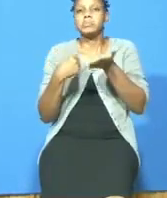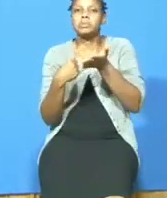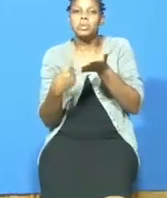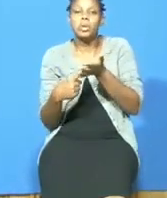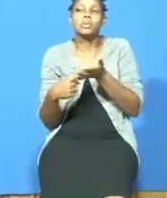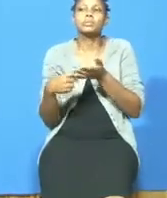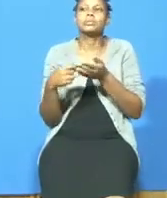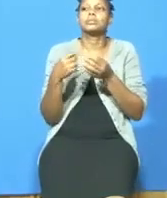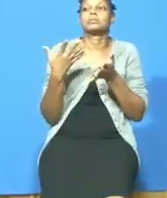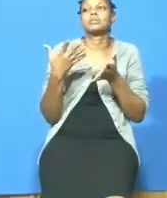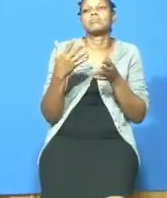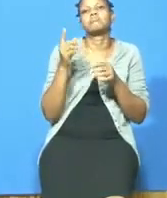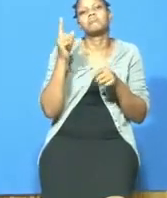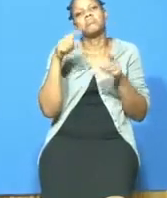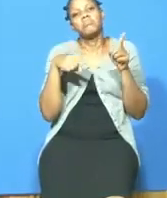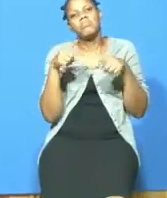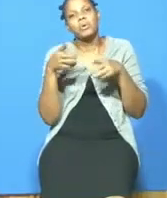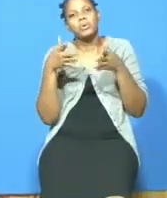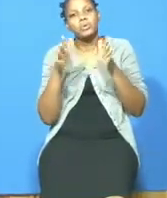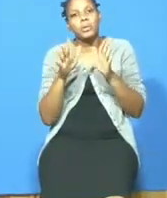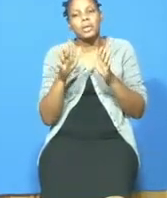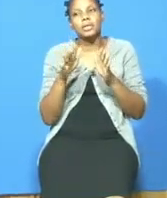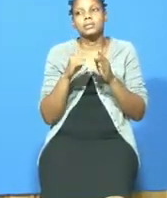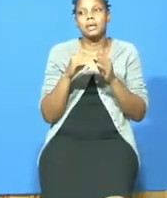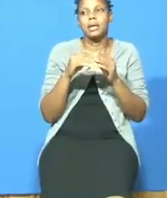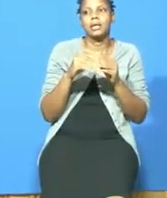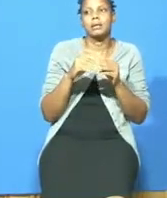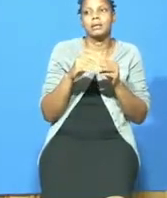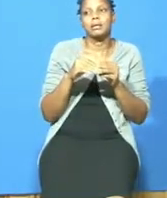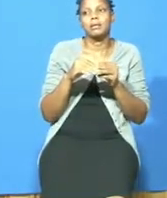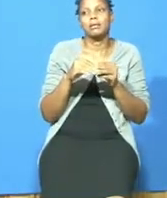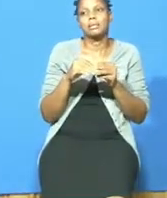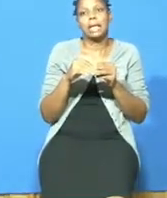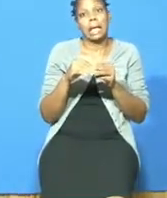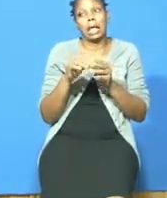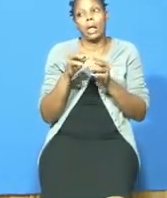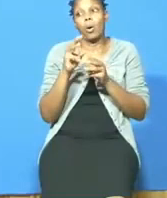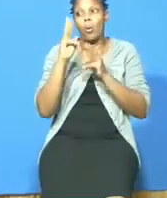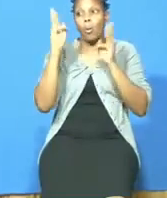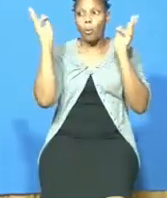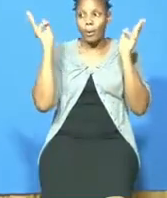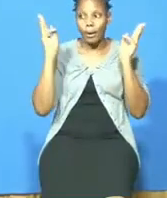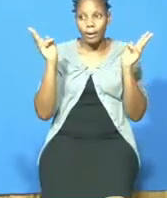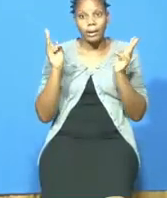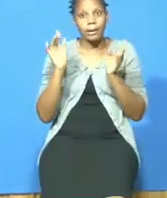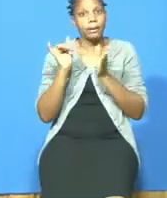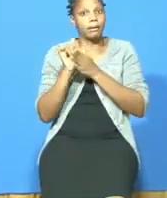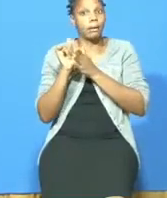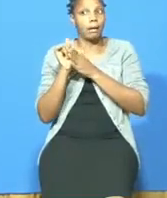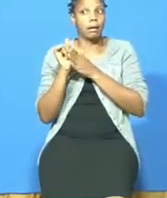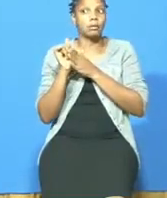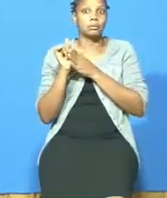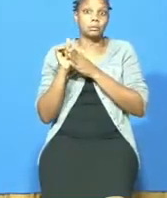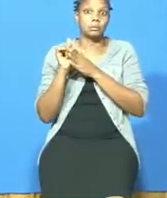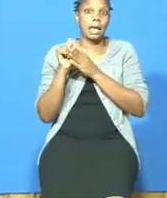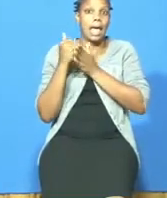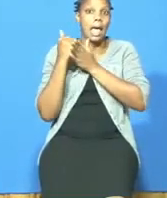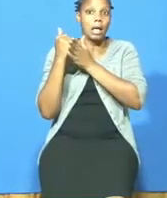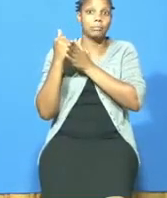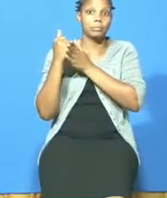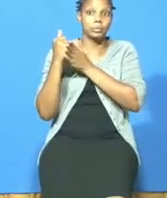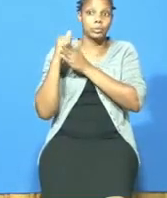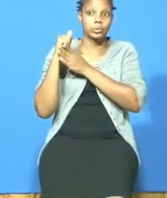In mythology, wind has influenced the course of history,